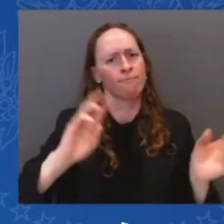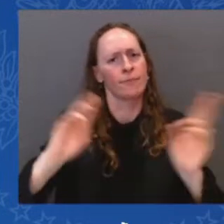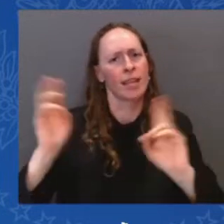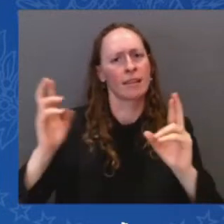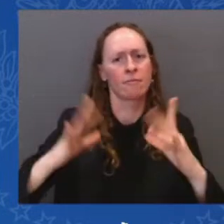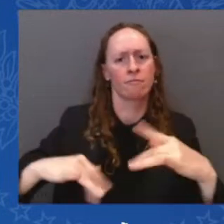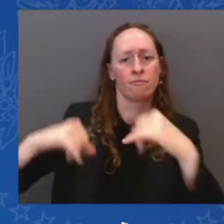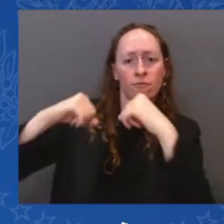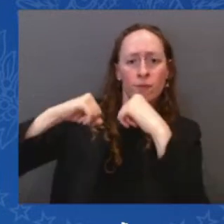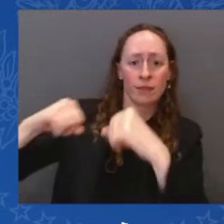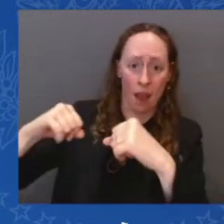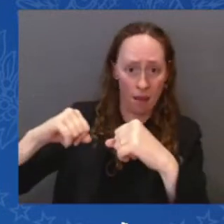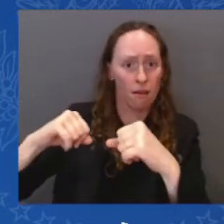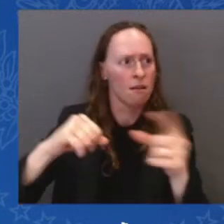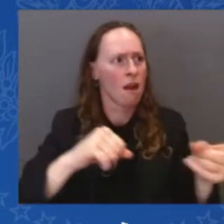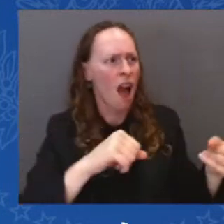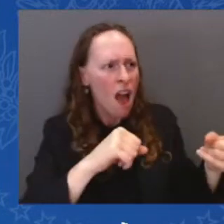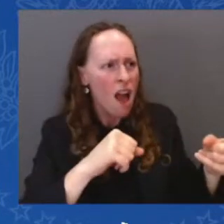the American people.